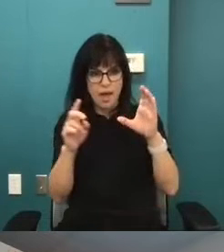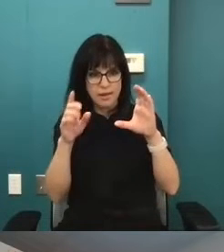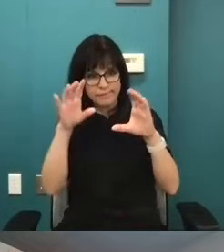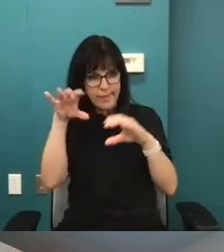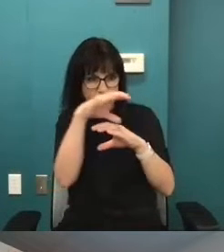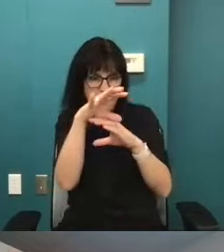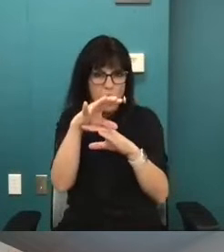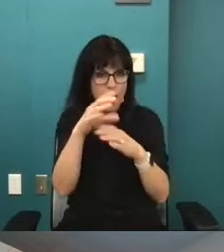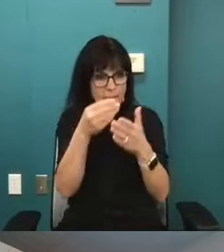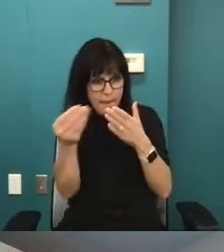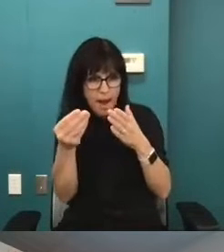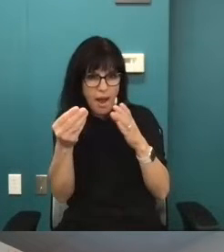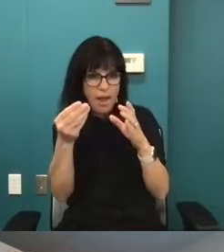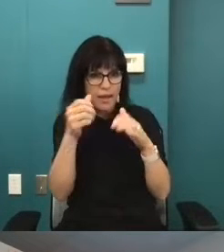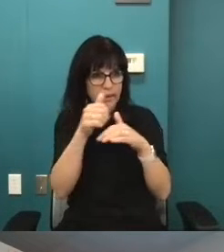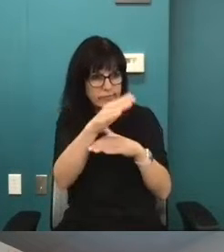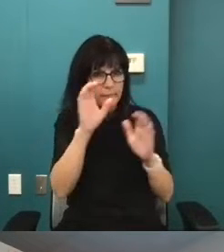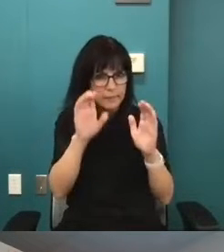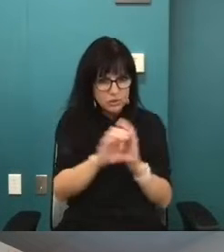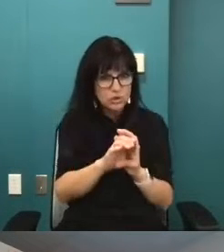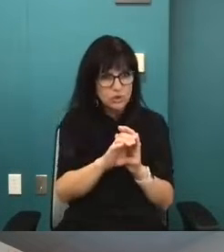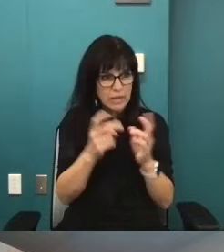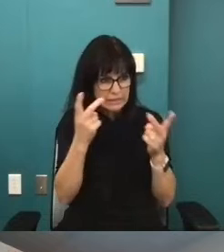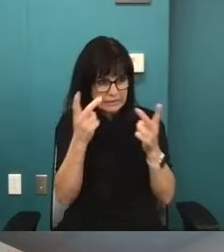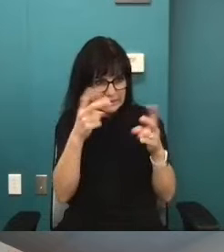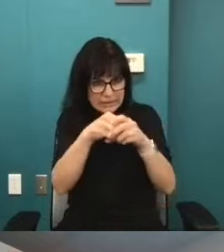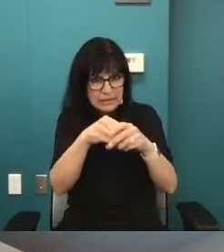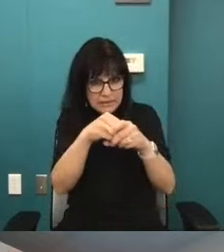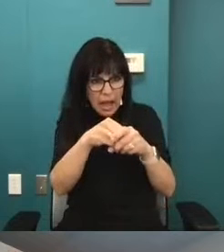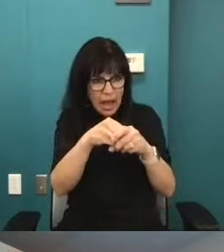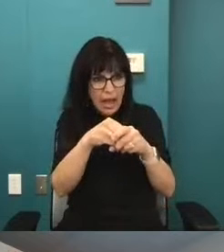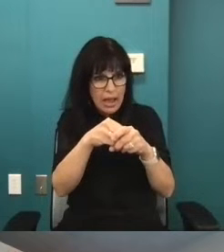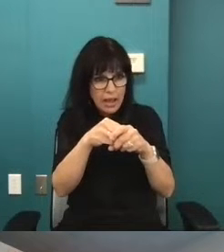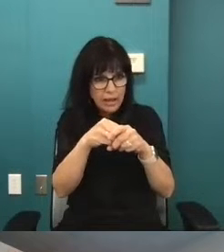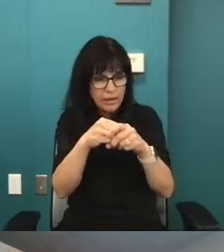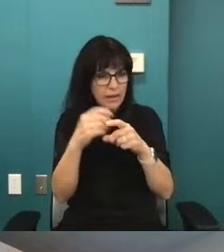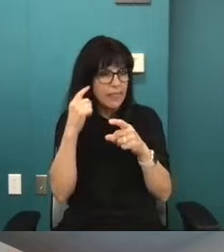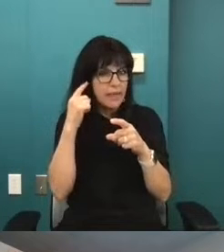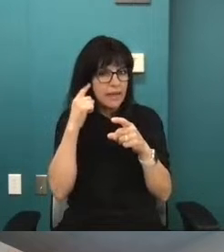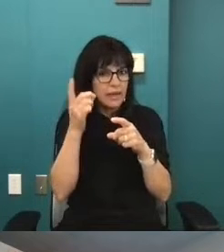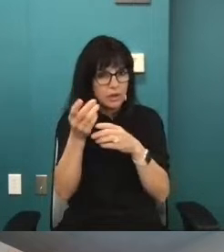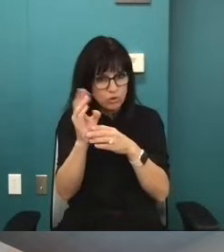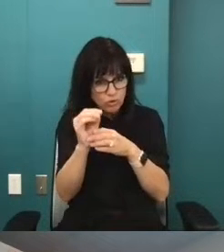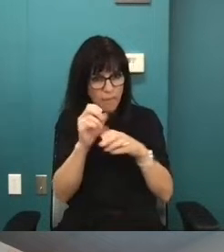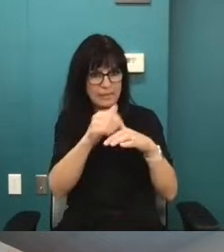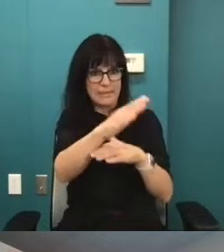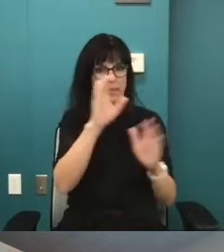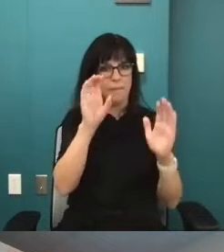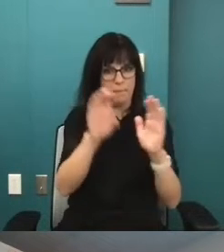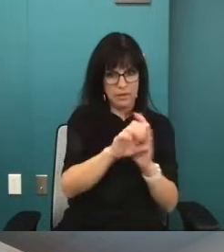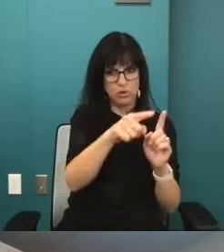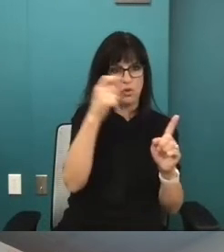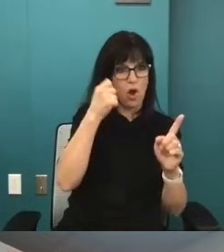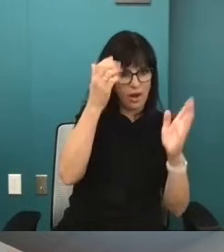the little cameras and then sending the pictures of the eardrum to the audiologist or ENT. Okay,